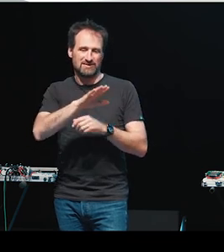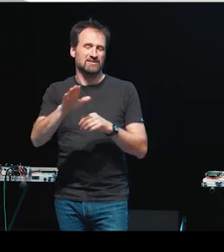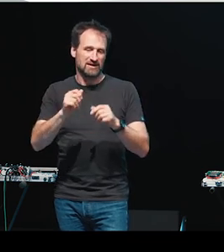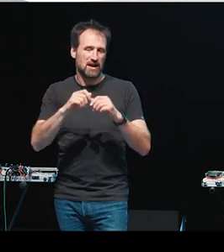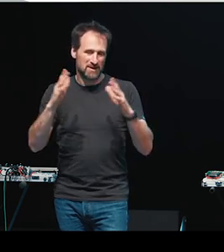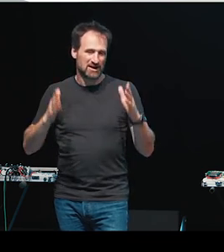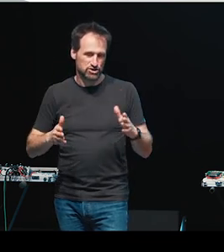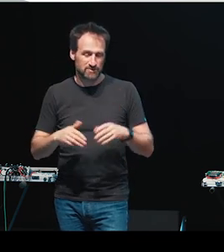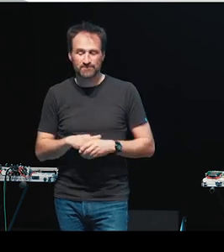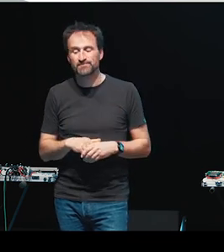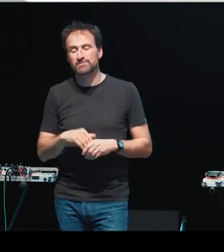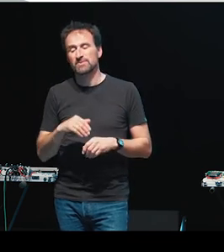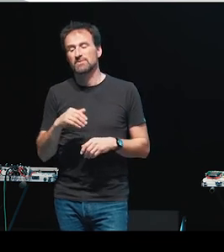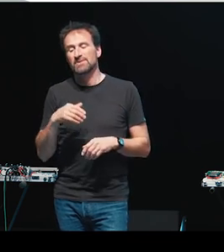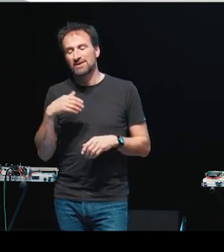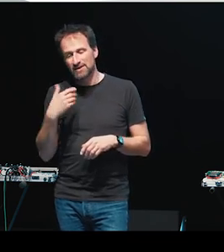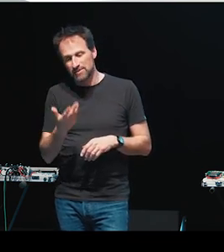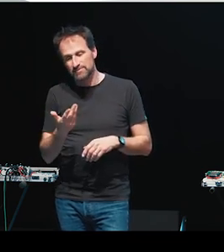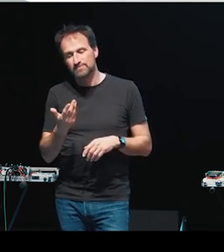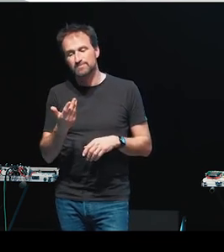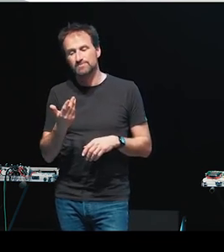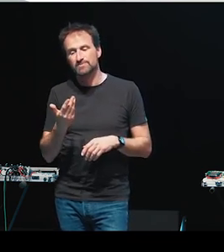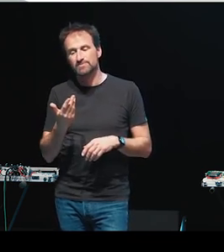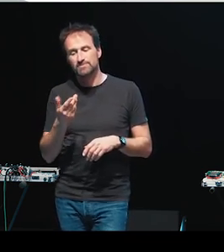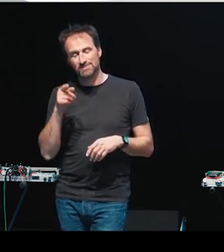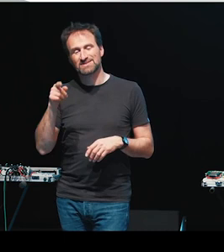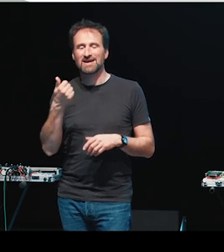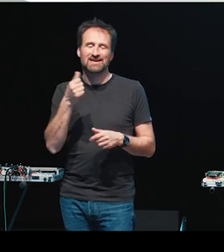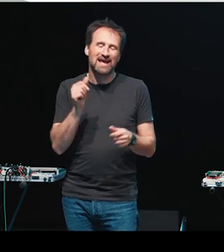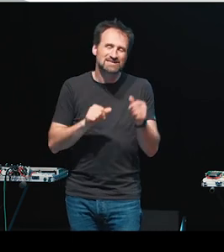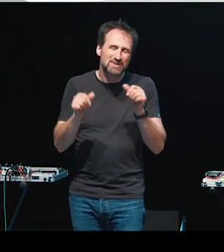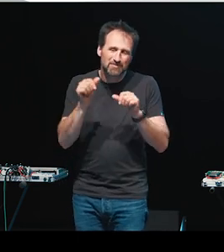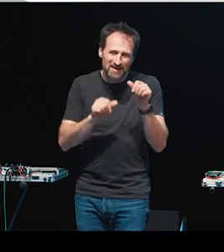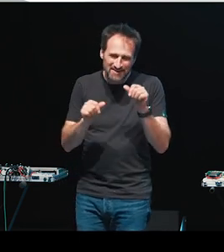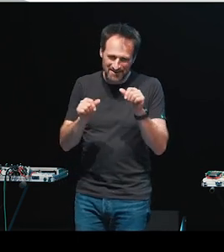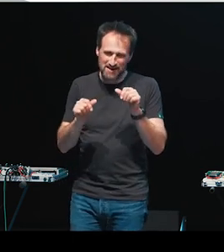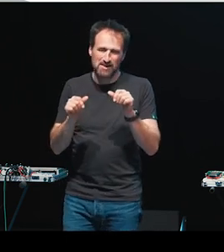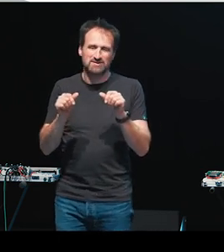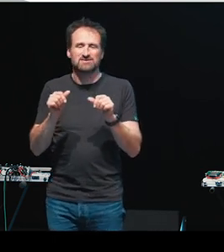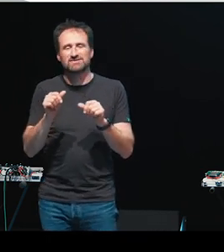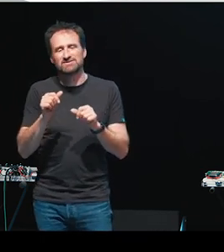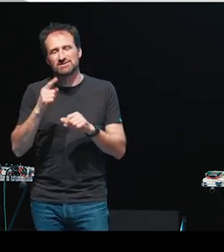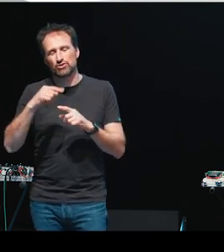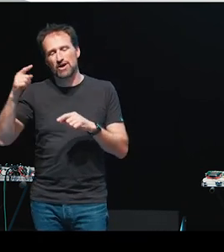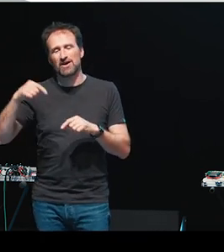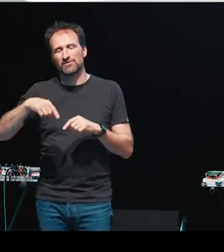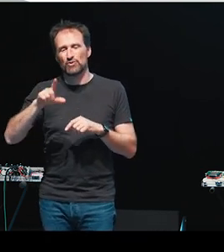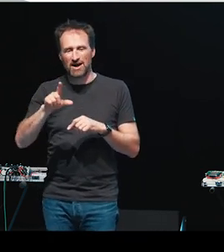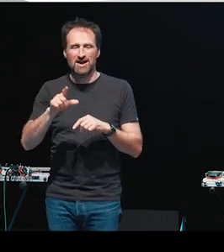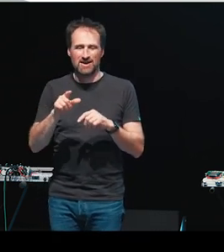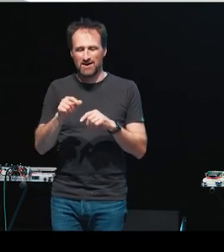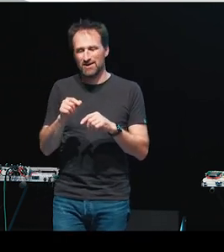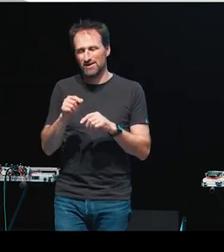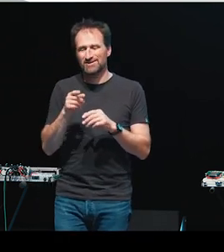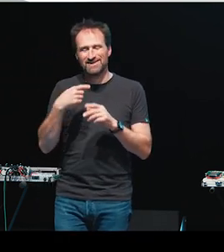And so there's another approach to this problem, and this is implemented as an experimental GraphQL directive called defer. And it allows